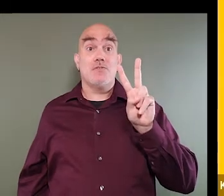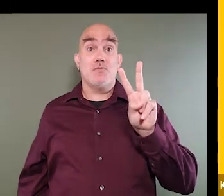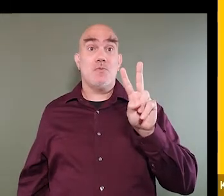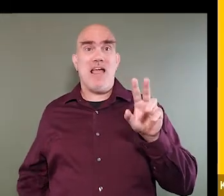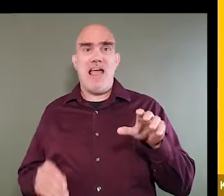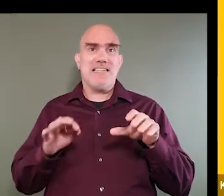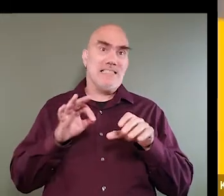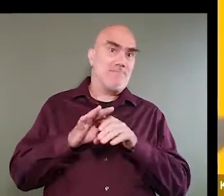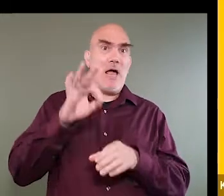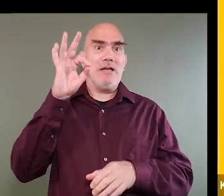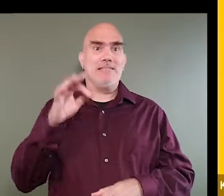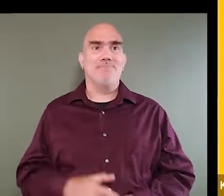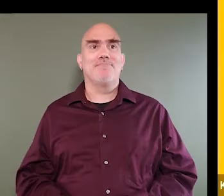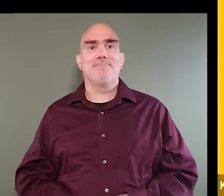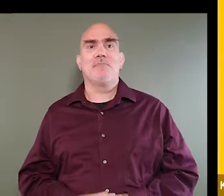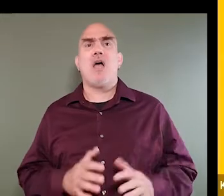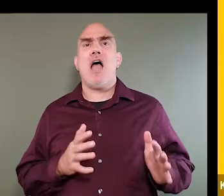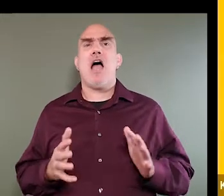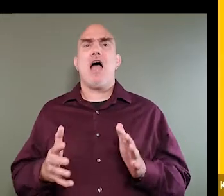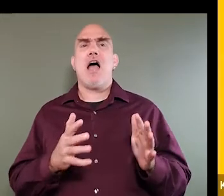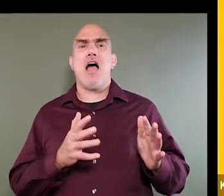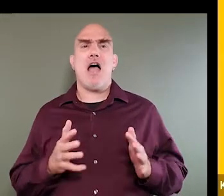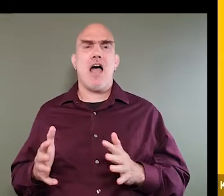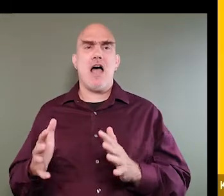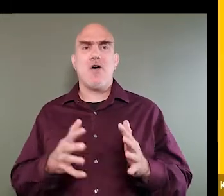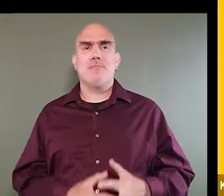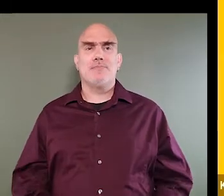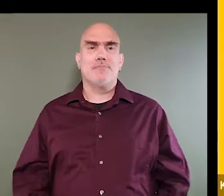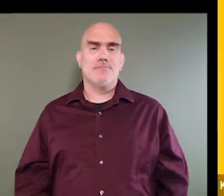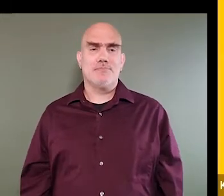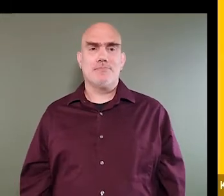and spirit.